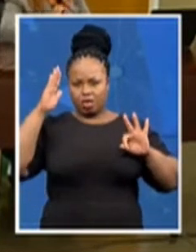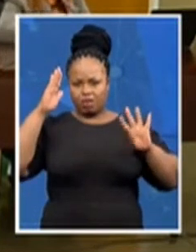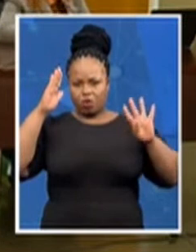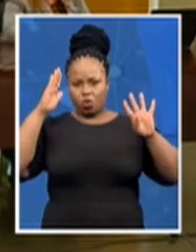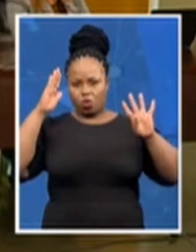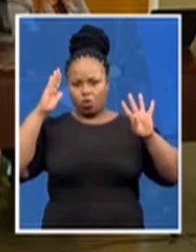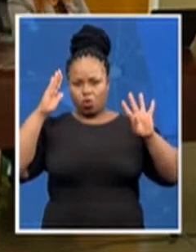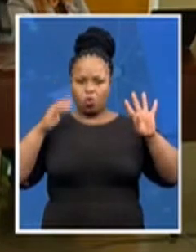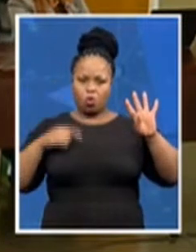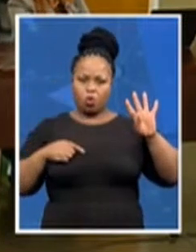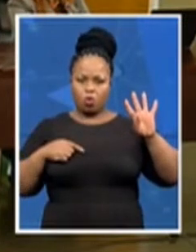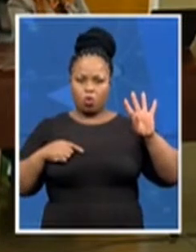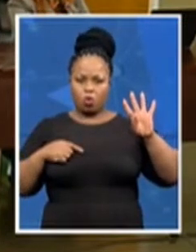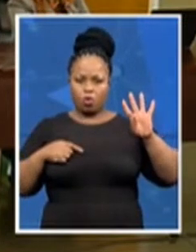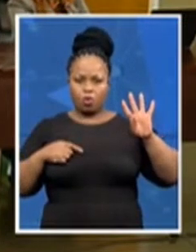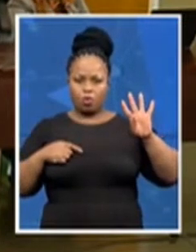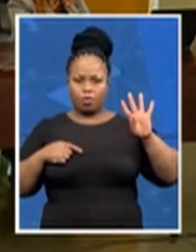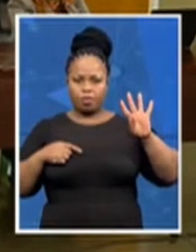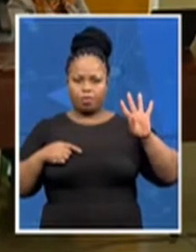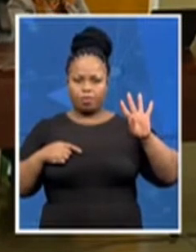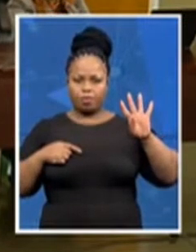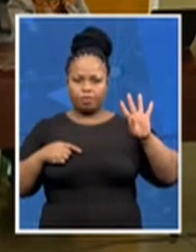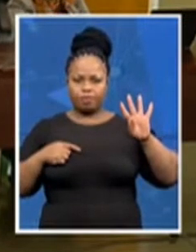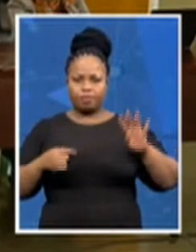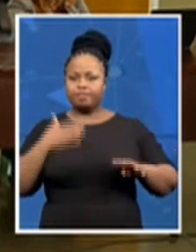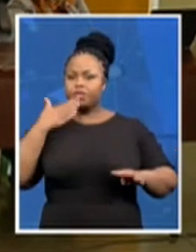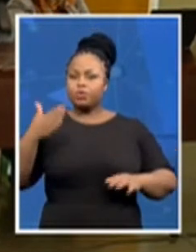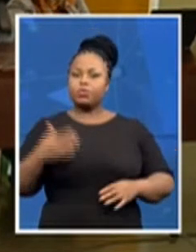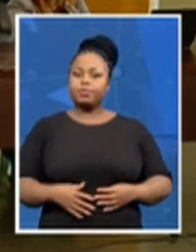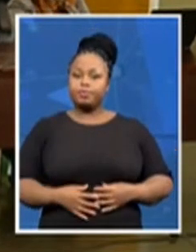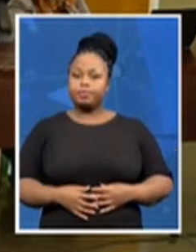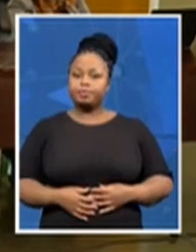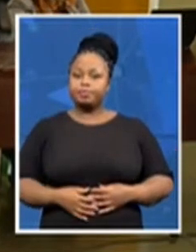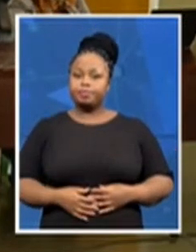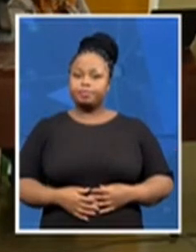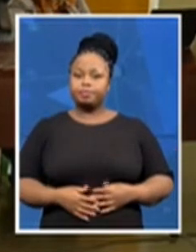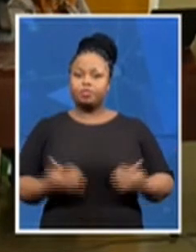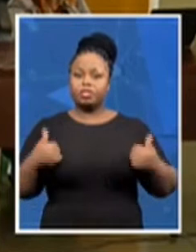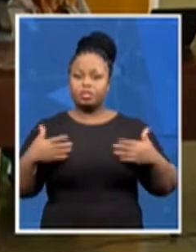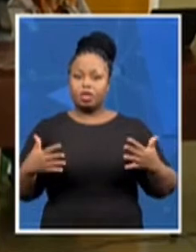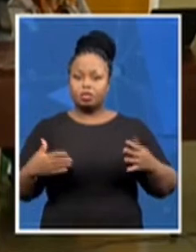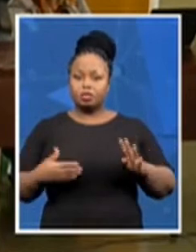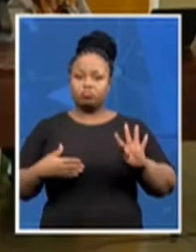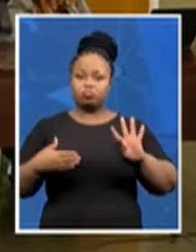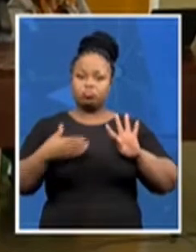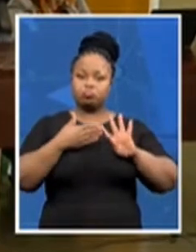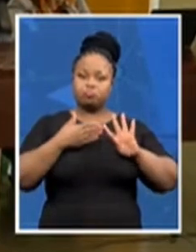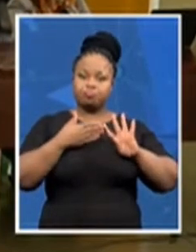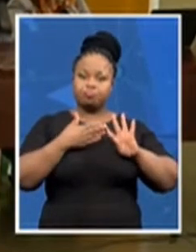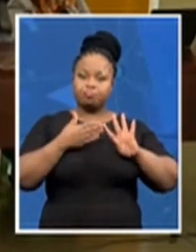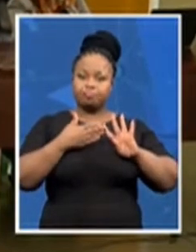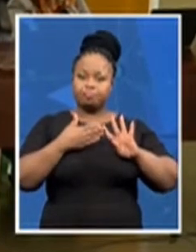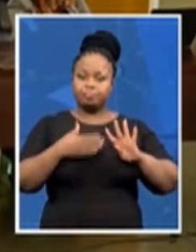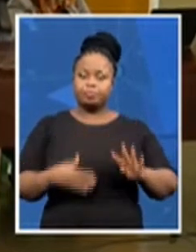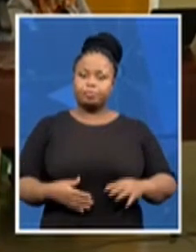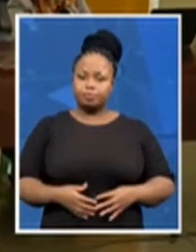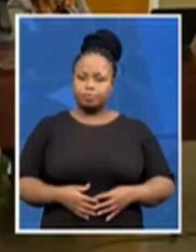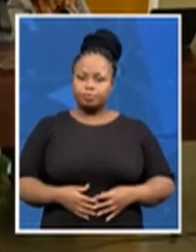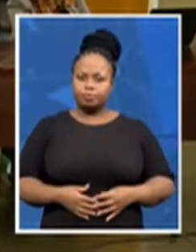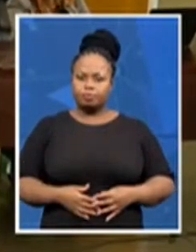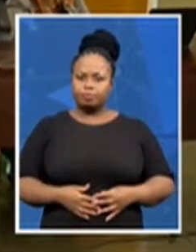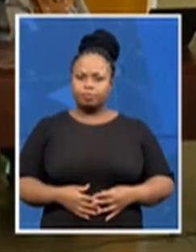Okay, thank you. We can start with News in Africa. You can just indicate your name